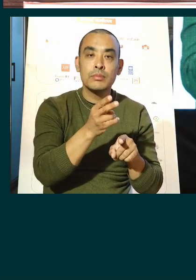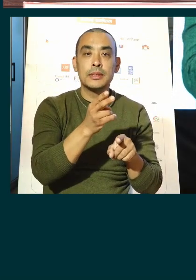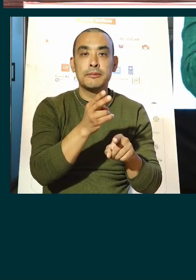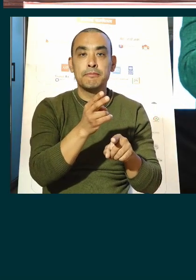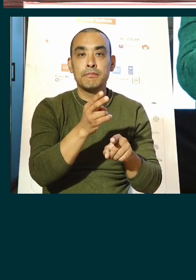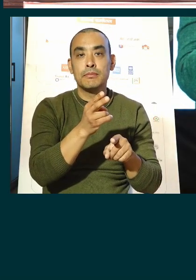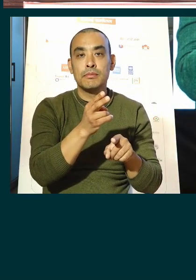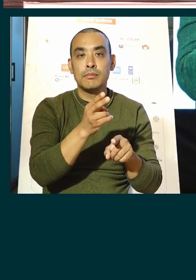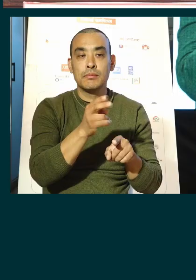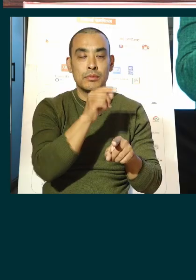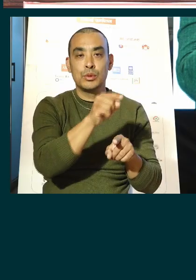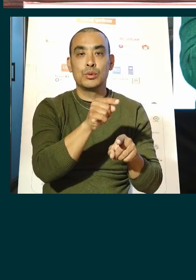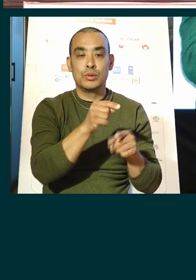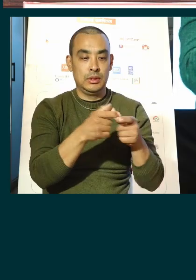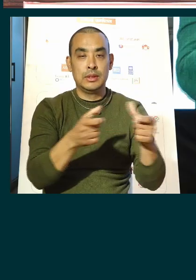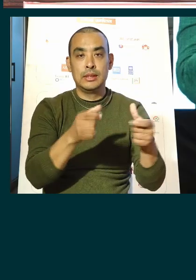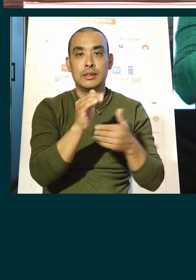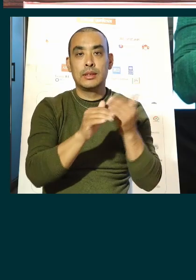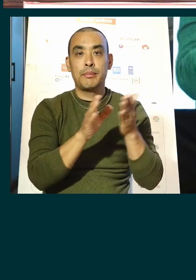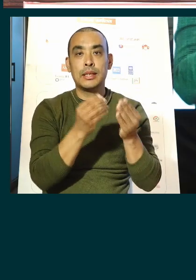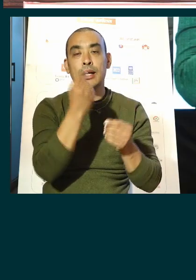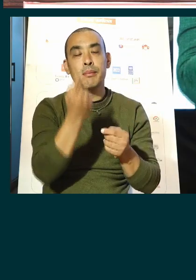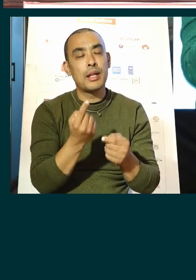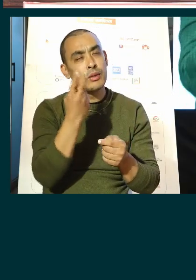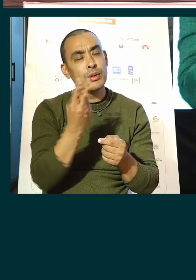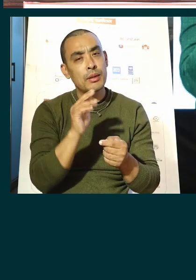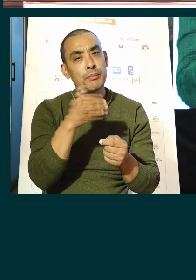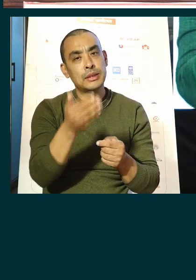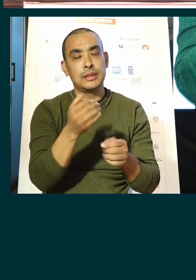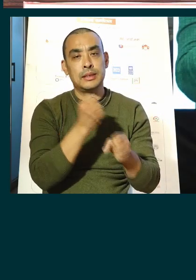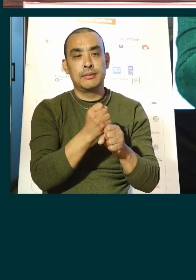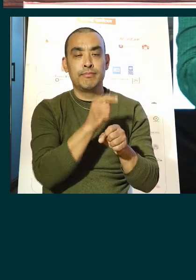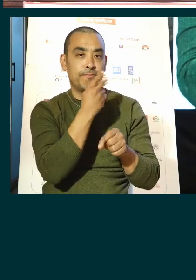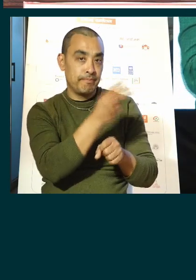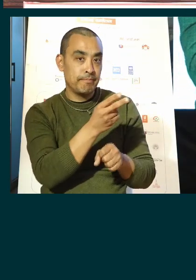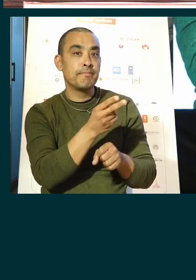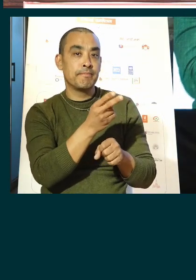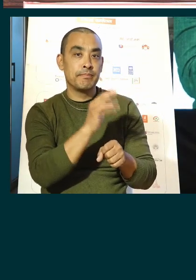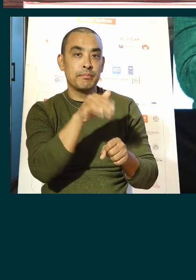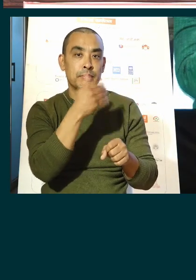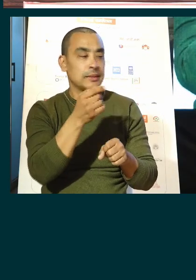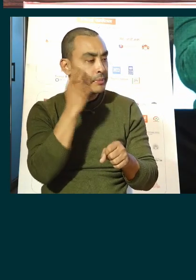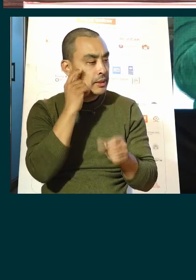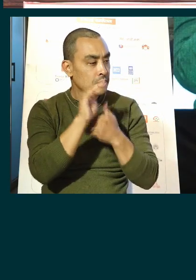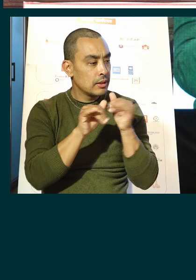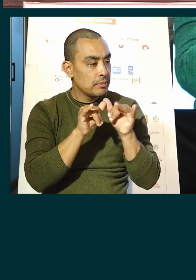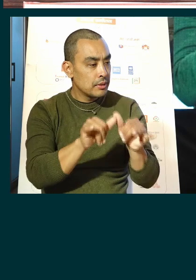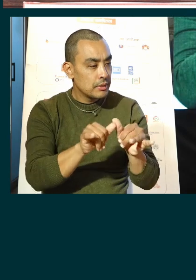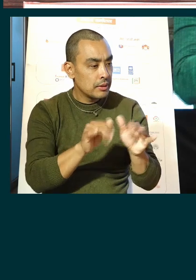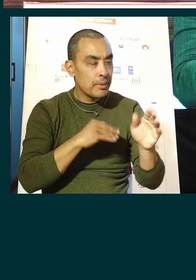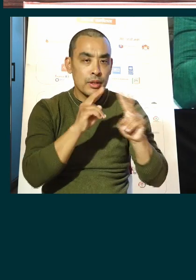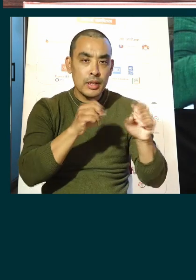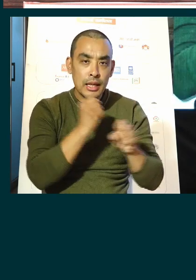the dispenser just after a few weeks I was there in the hostel. And then I started thinking why it's my research,